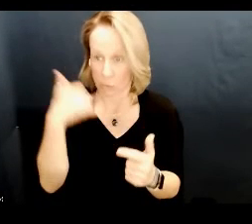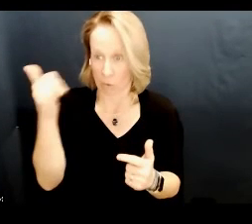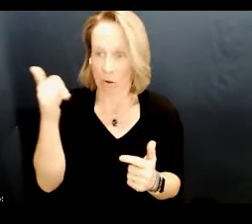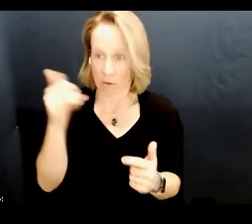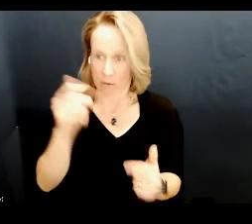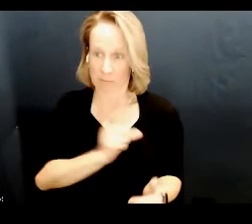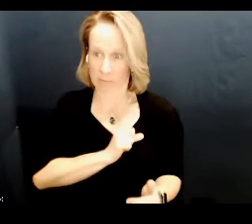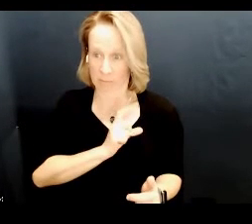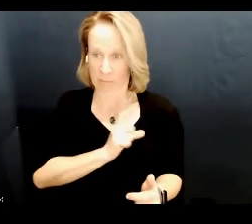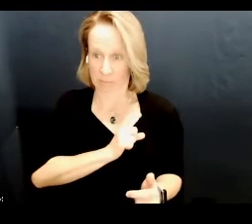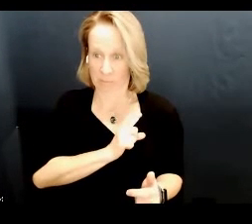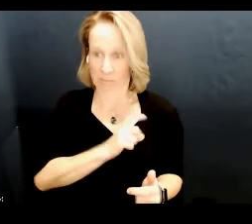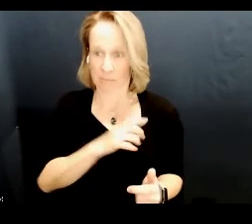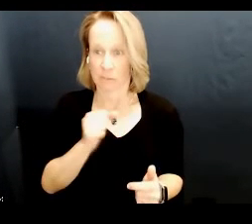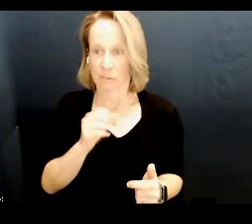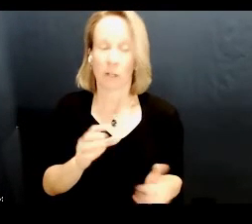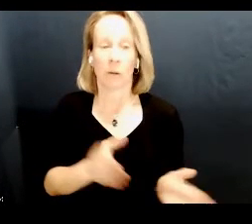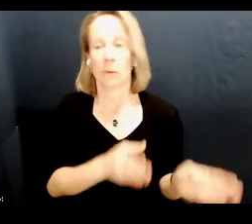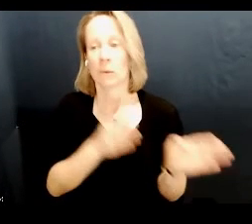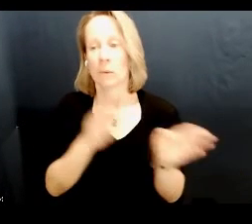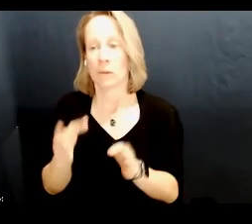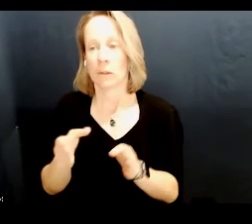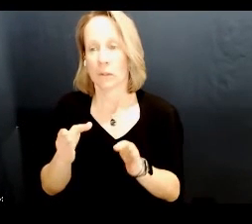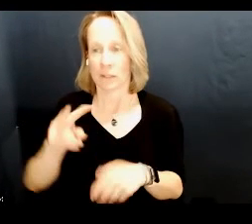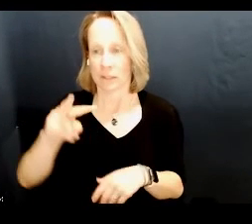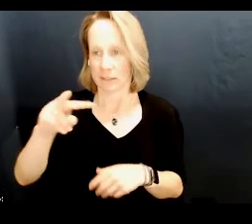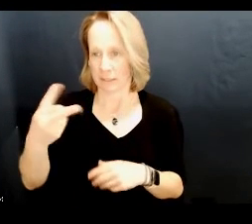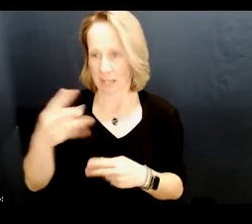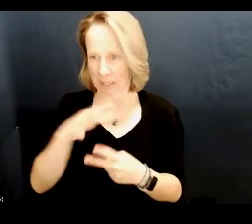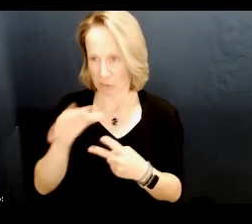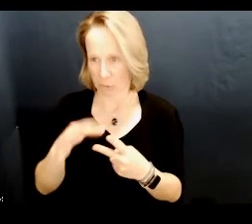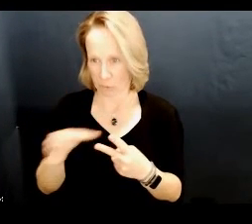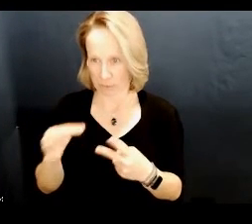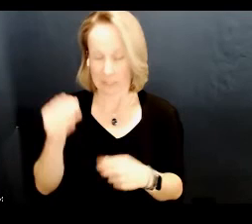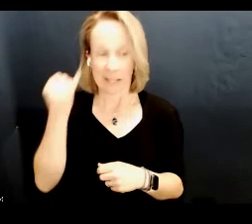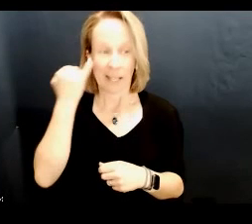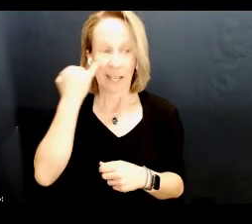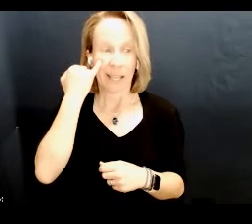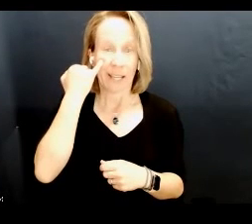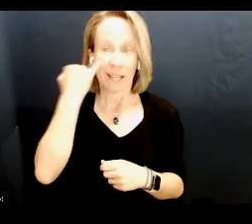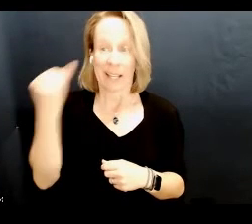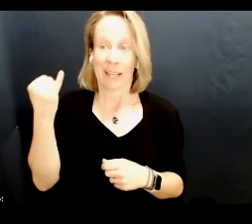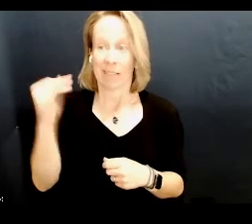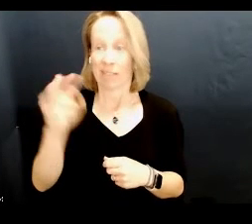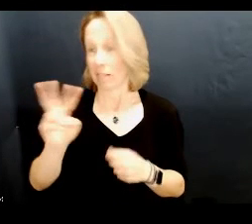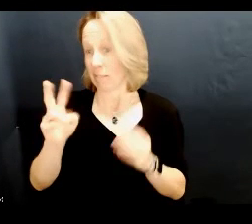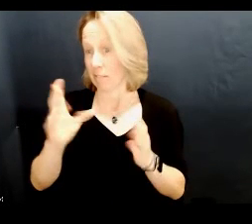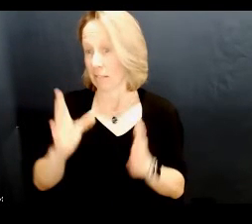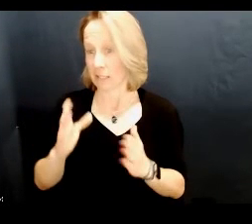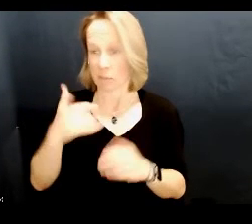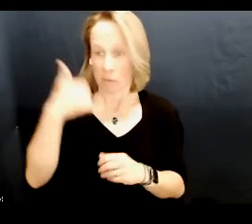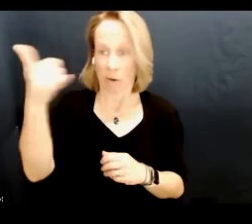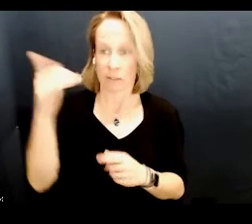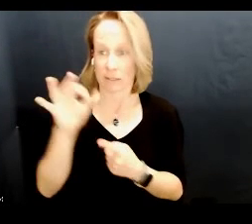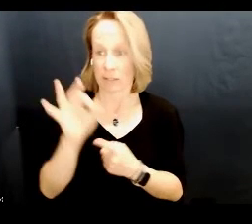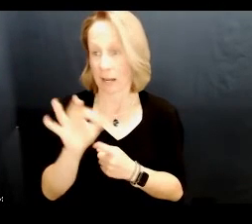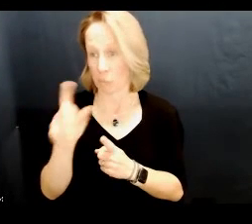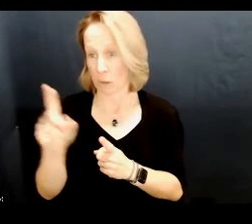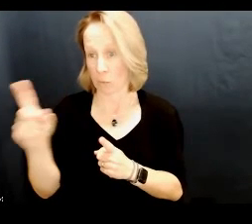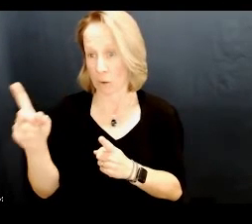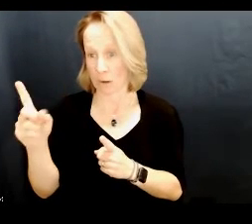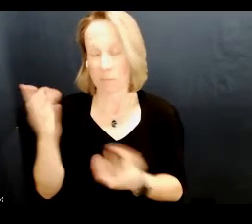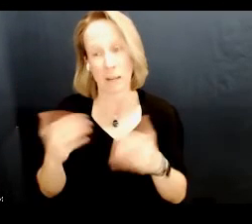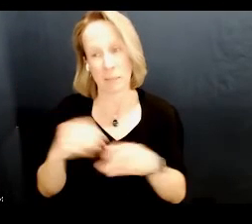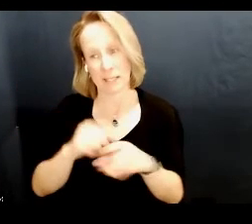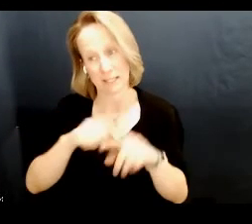So mapping number 2, this is when a victim calls 911, and this is going to be a different community. In this case, law enforcement